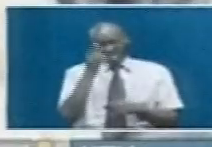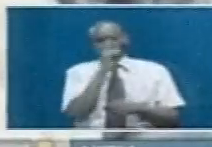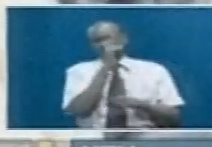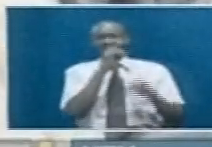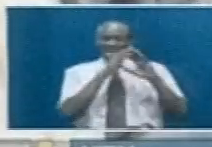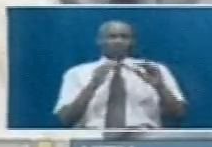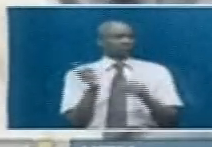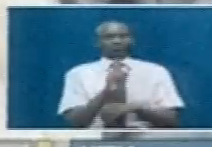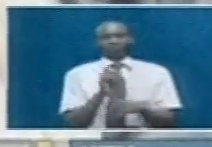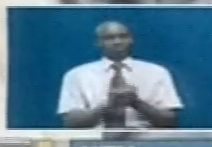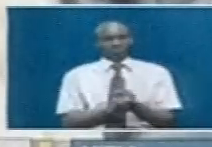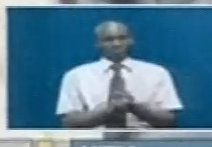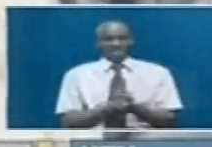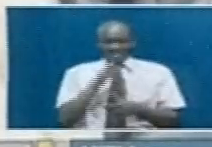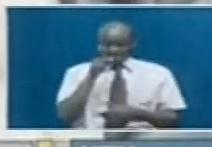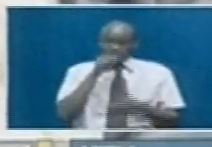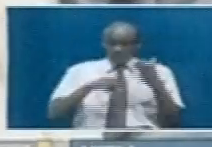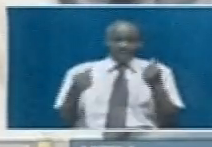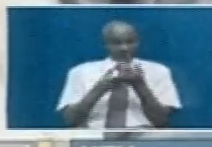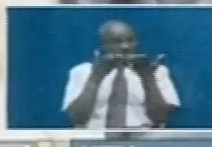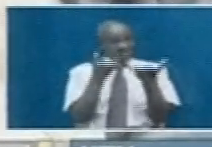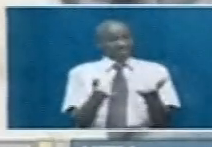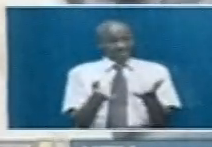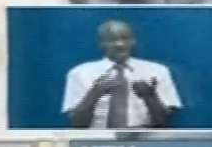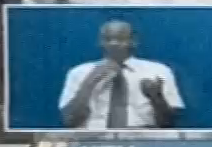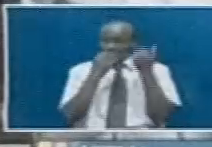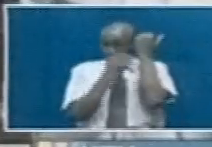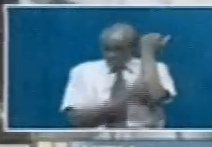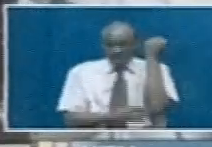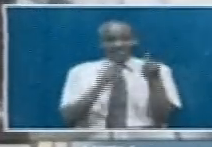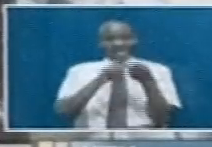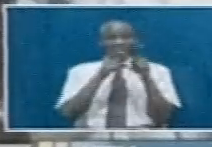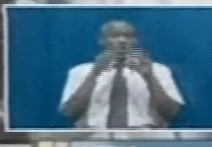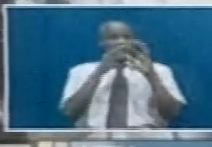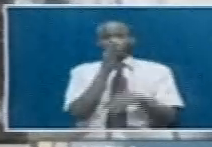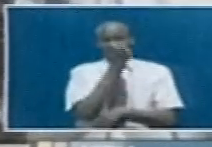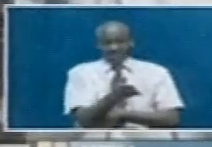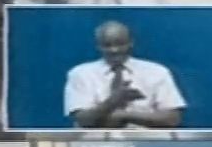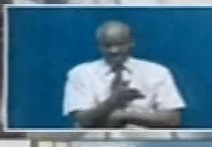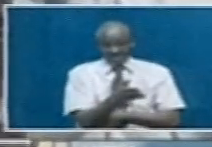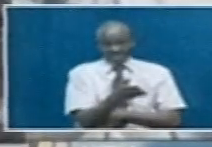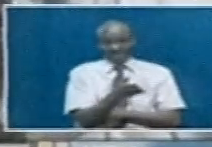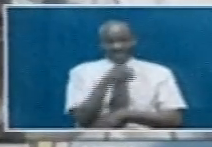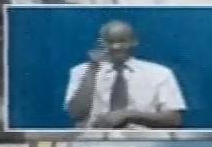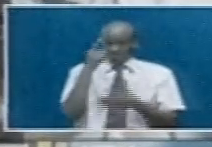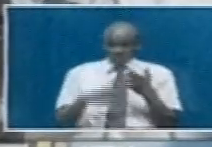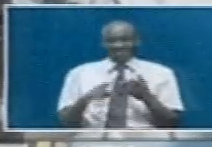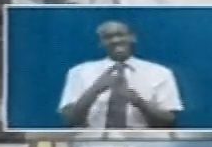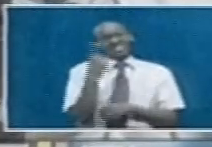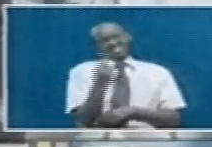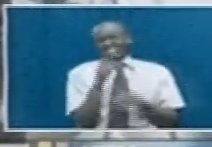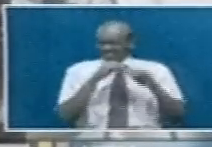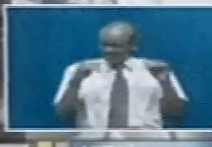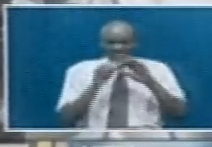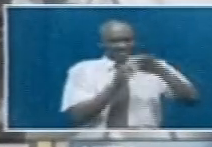moja. Amidst the tragedy which has been attributed to poor standard of the building, that was an isolated case and should not